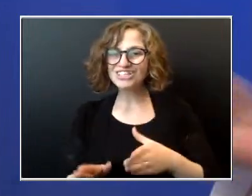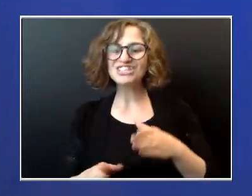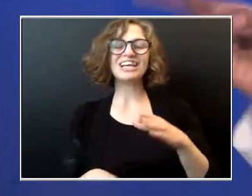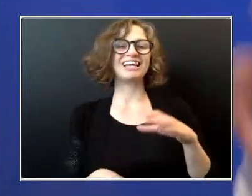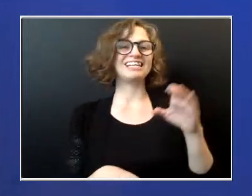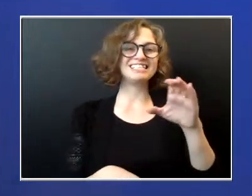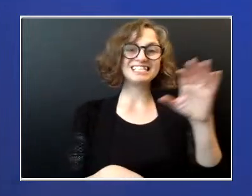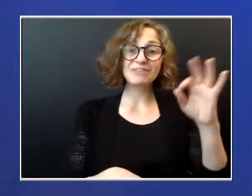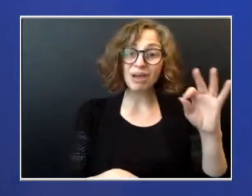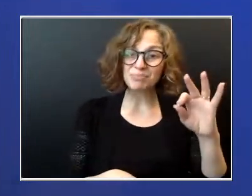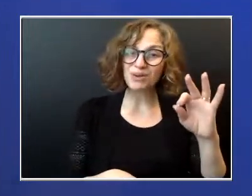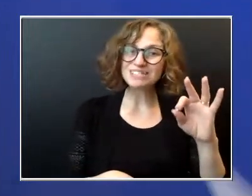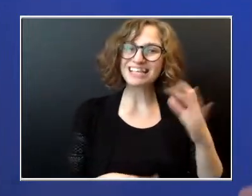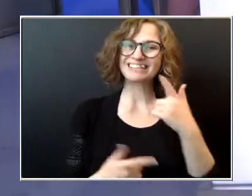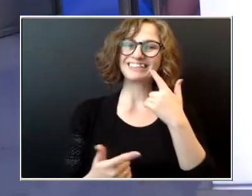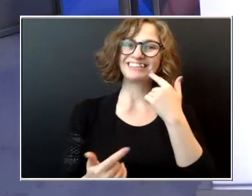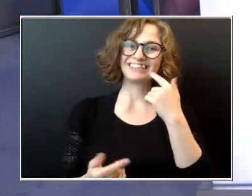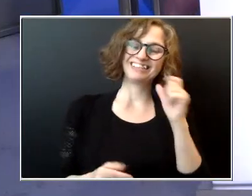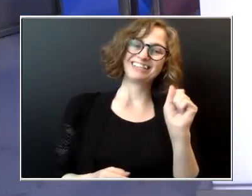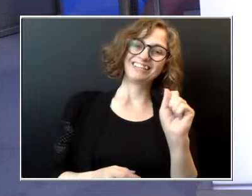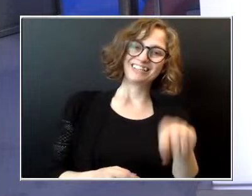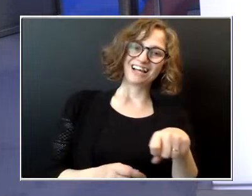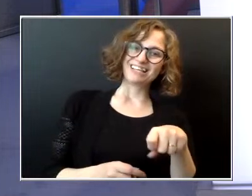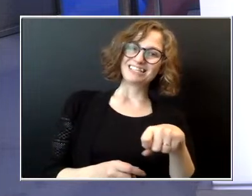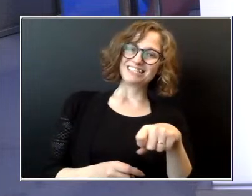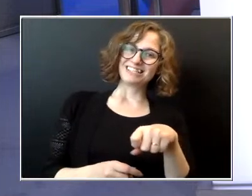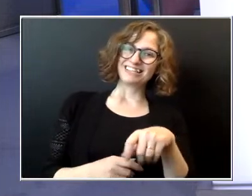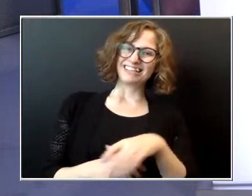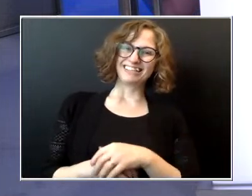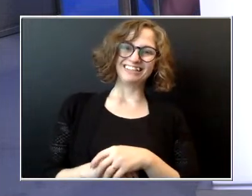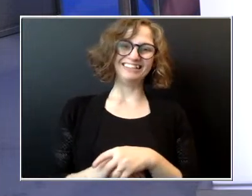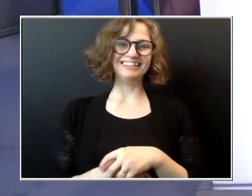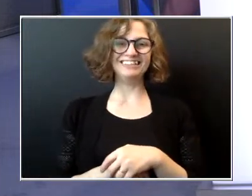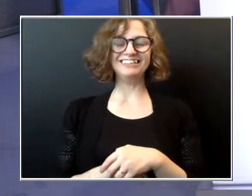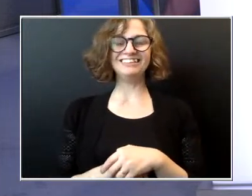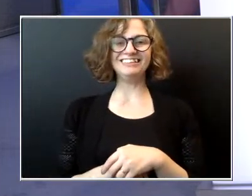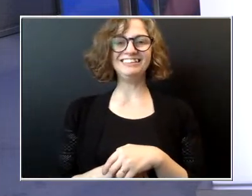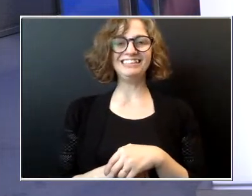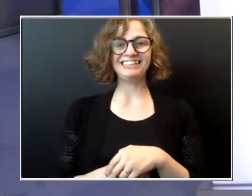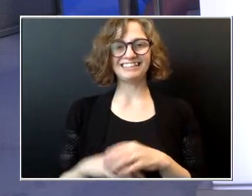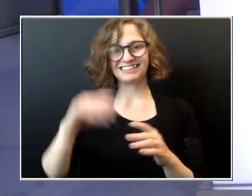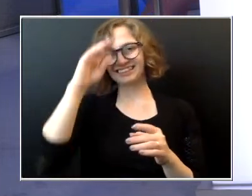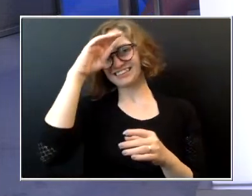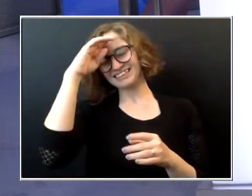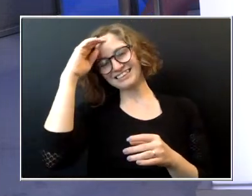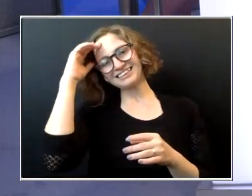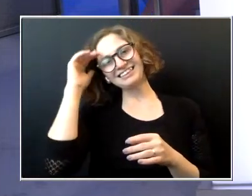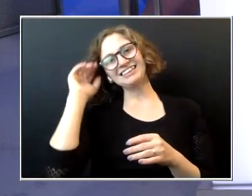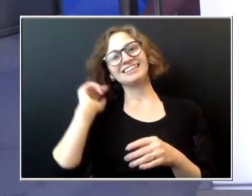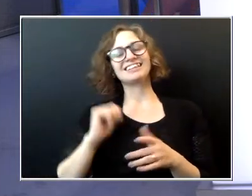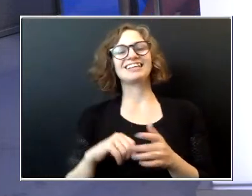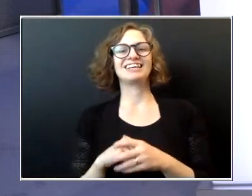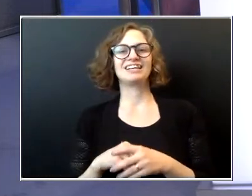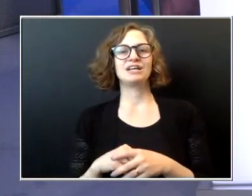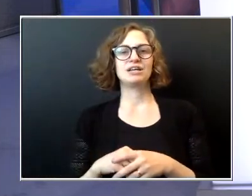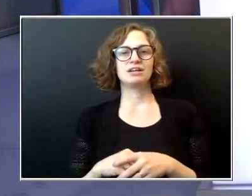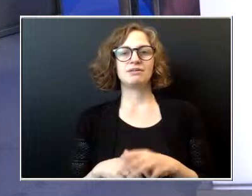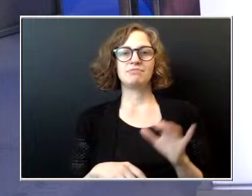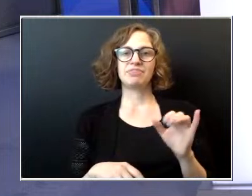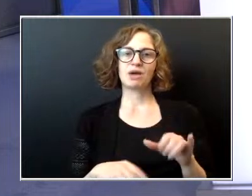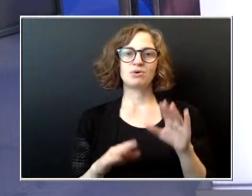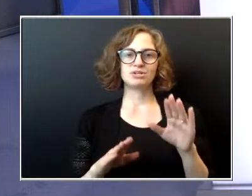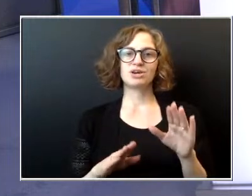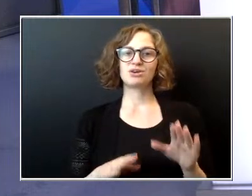saying. I laughed. Now you got to give me what I want. No, you didn't laugh the first time. That was a great joke. T-cell engagers. I'm not getting